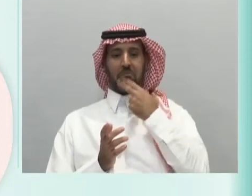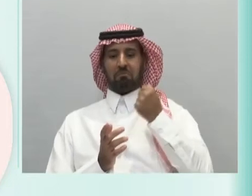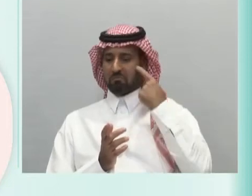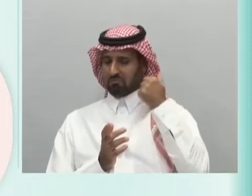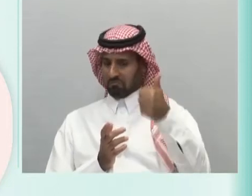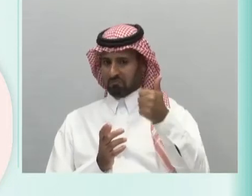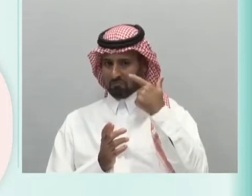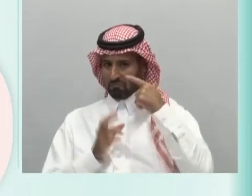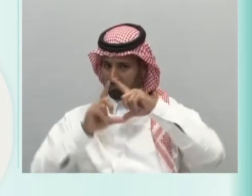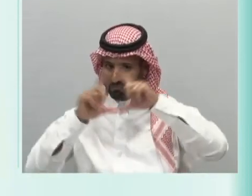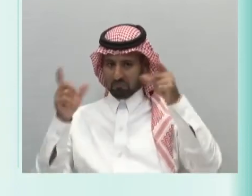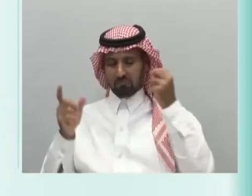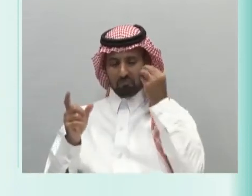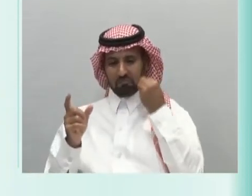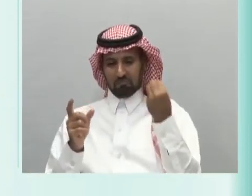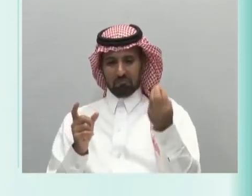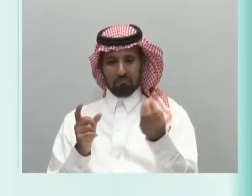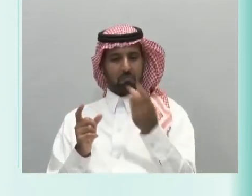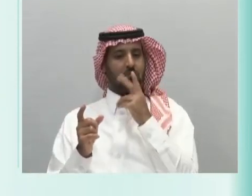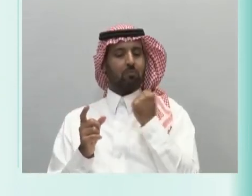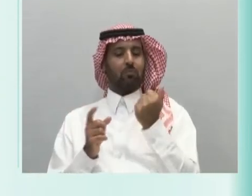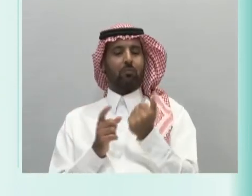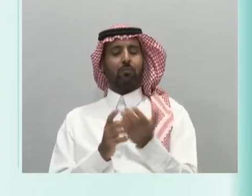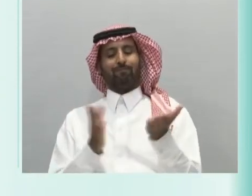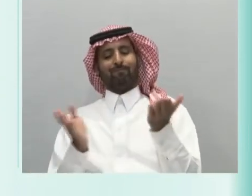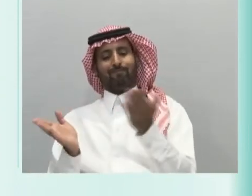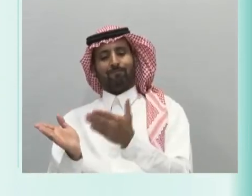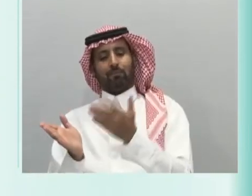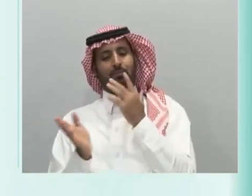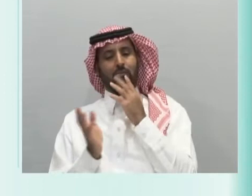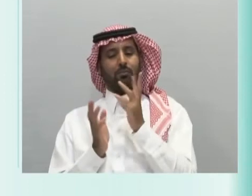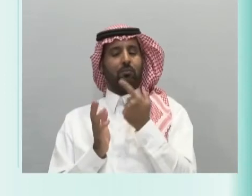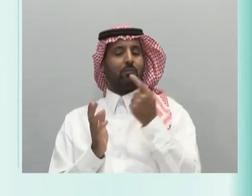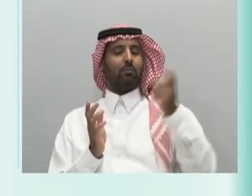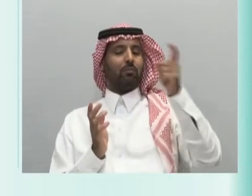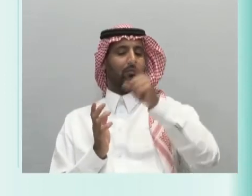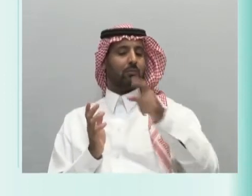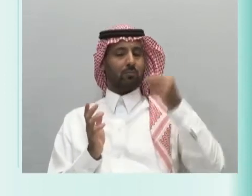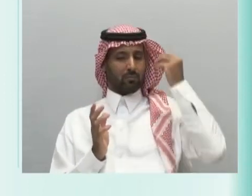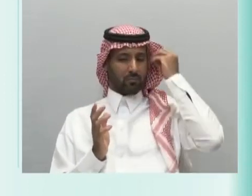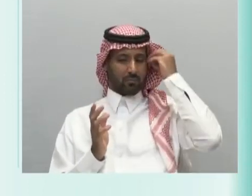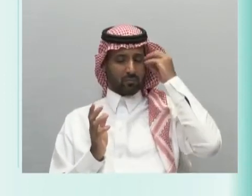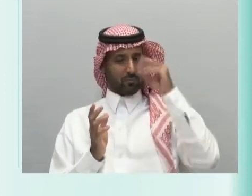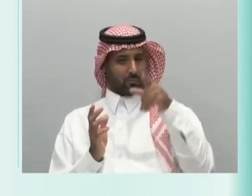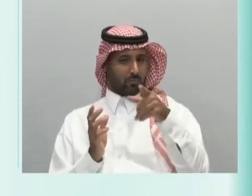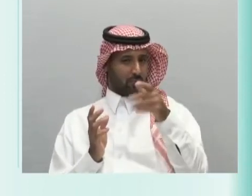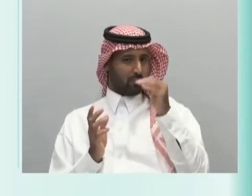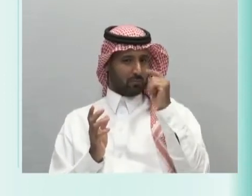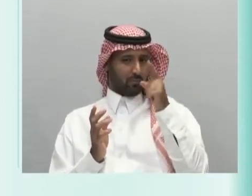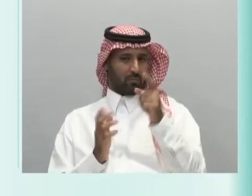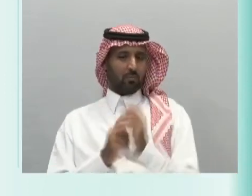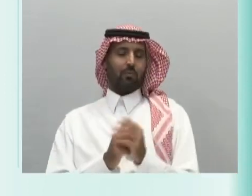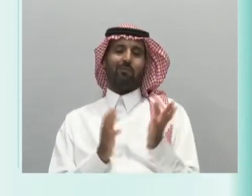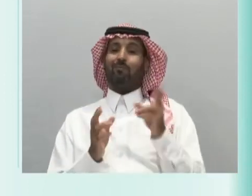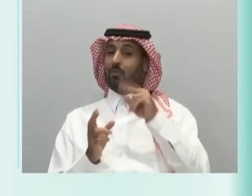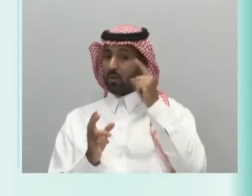means extremely beautiful. Okay, now let's answer some comprehension questions to